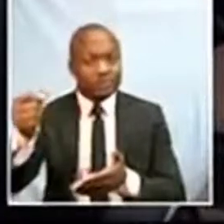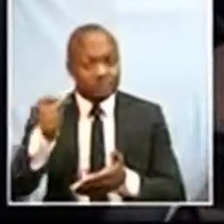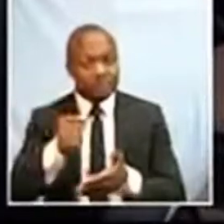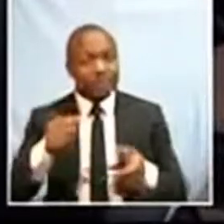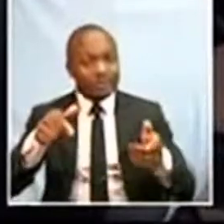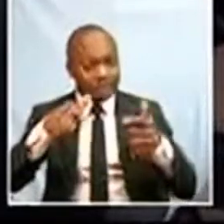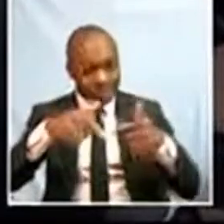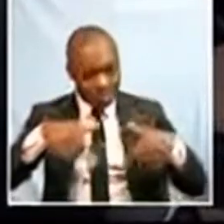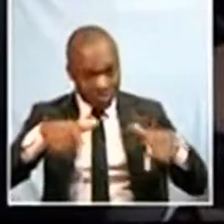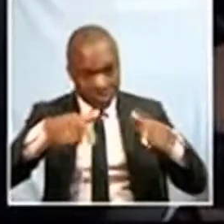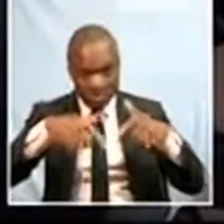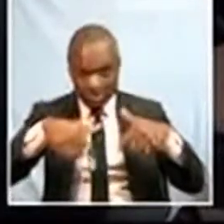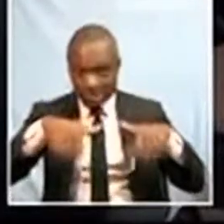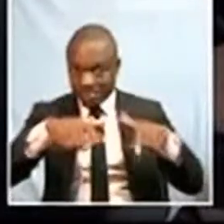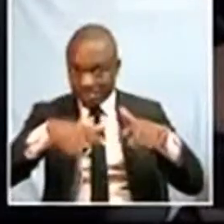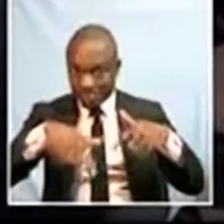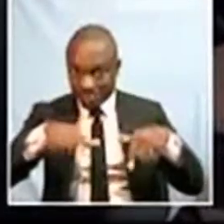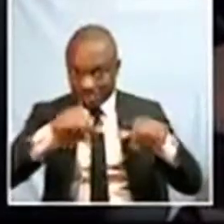And